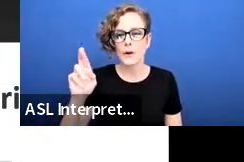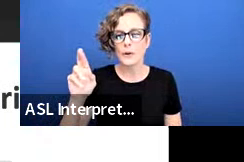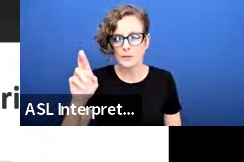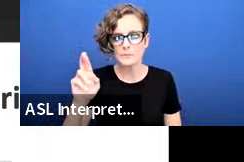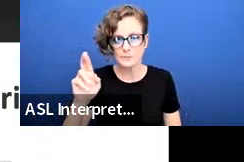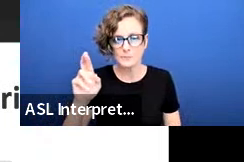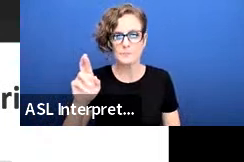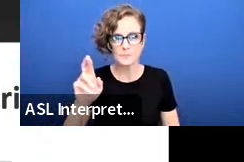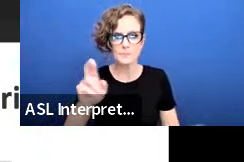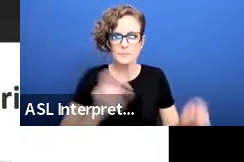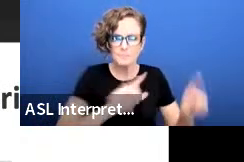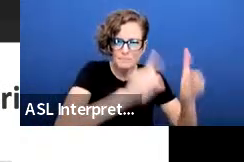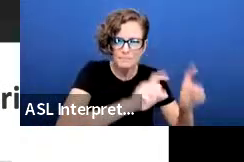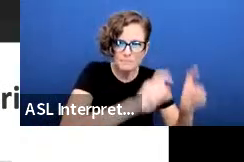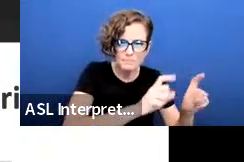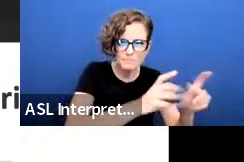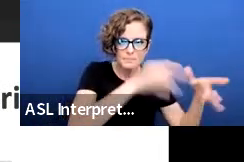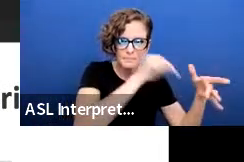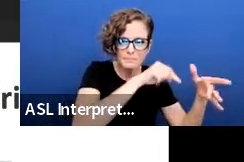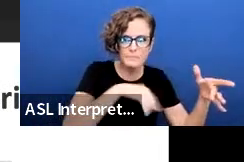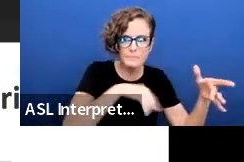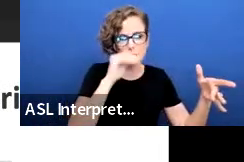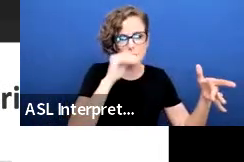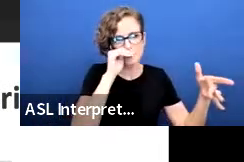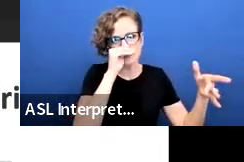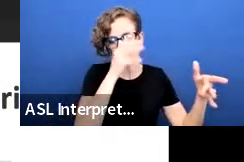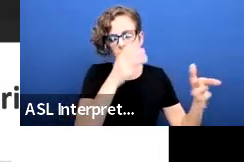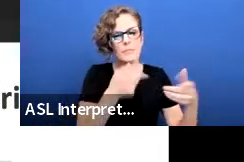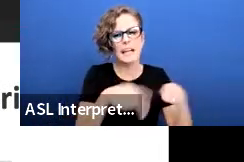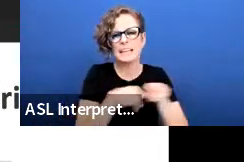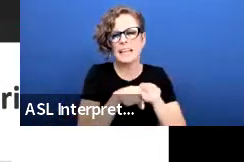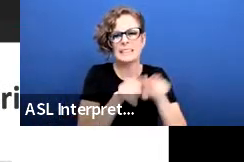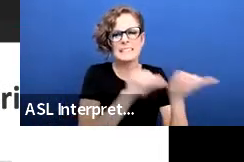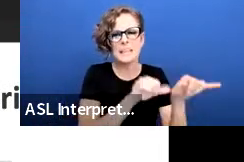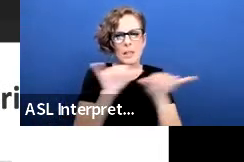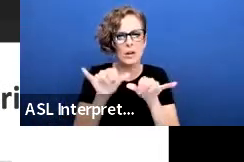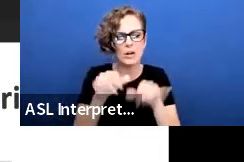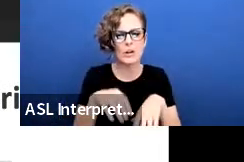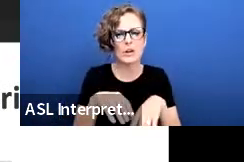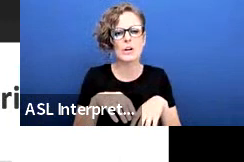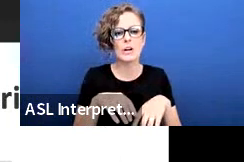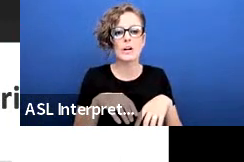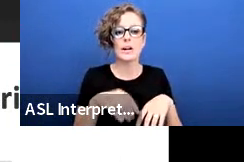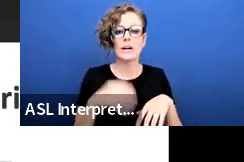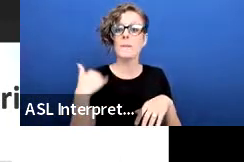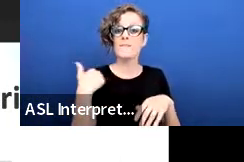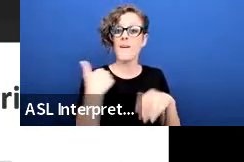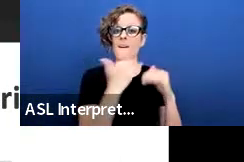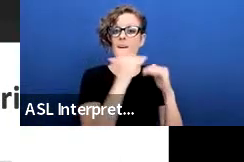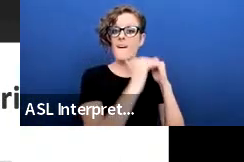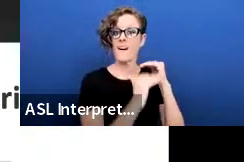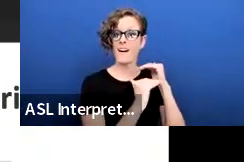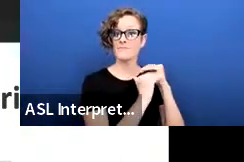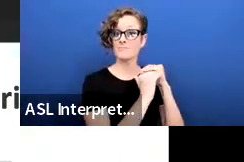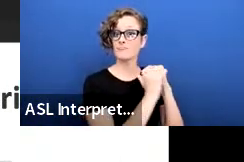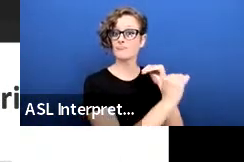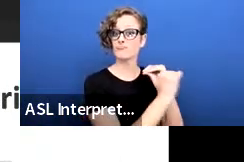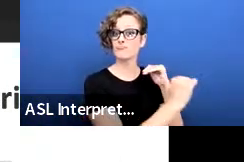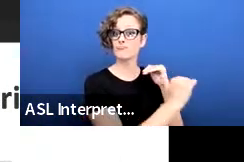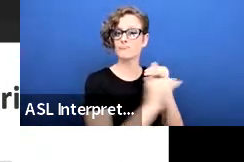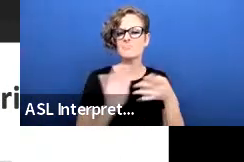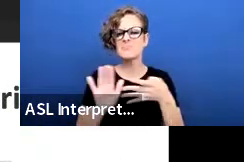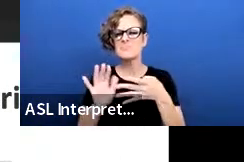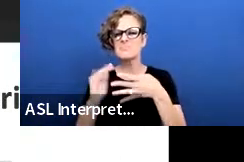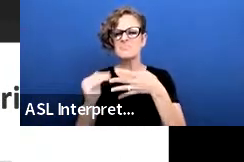Again, I think a similar message, sort of a period of perhaps some stability in mid-June, but